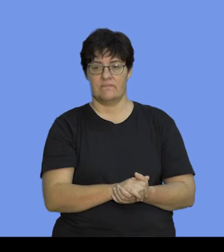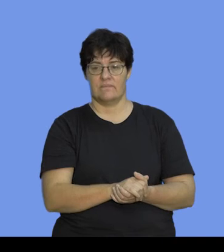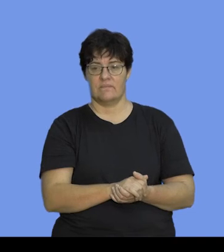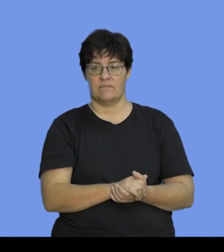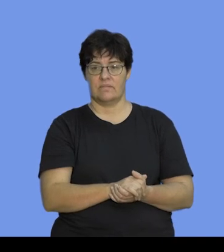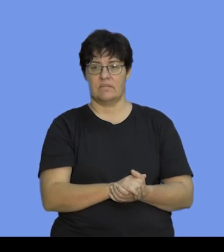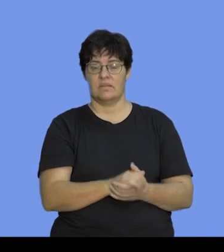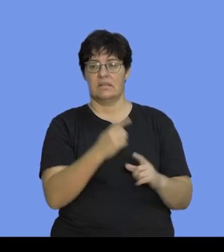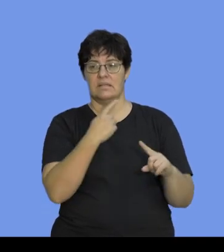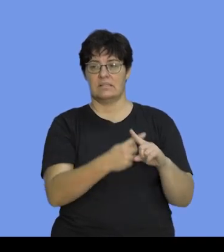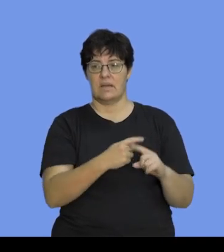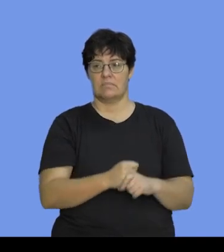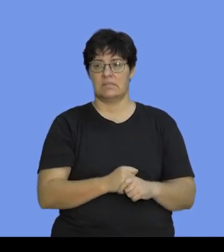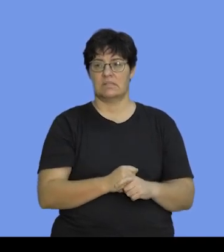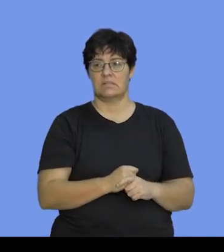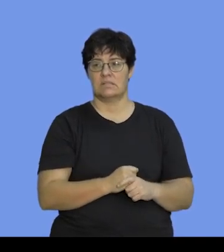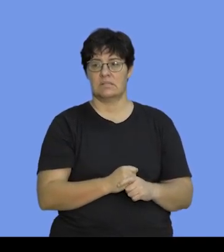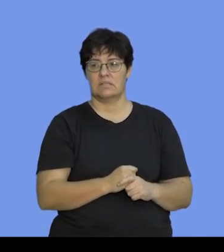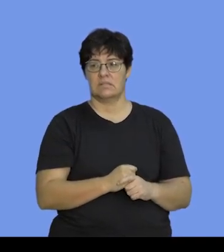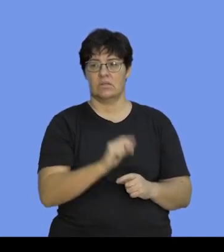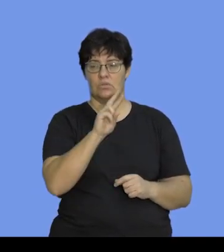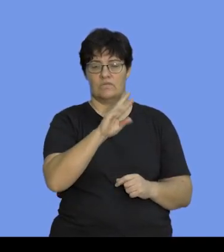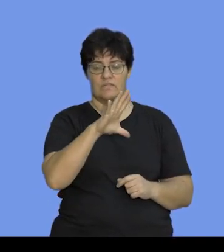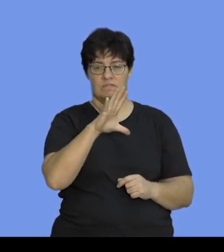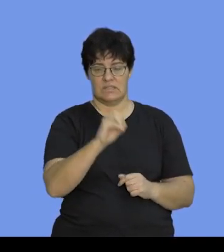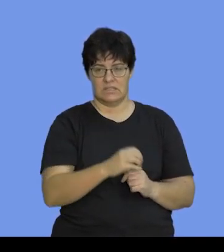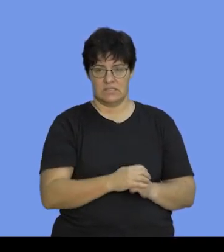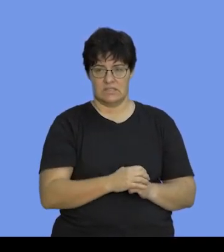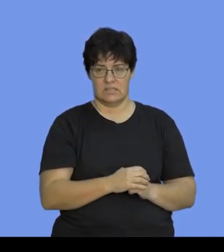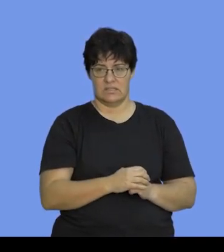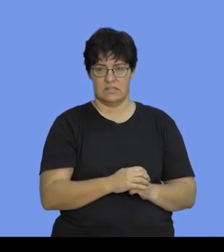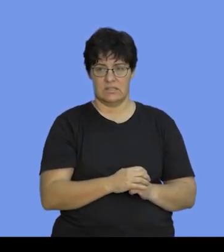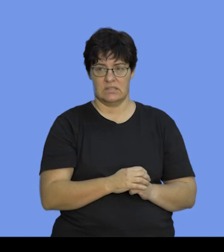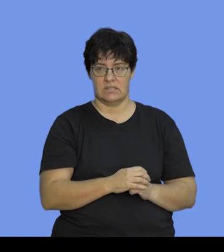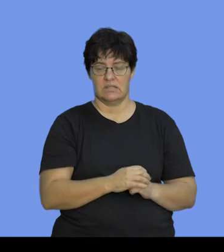okay? Multiplied by the molar mass, which is 250, okay?